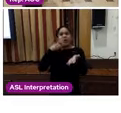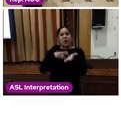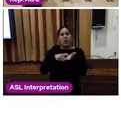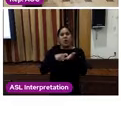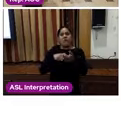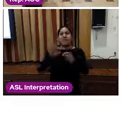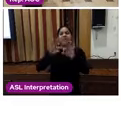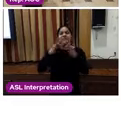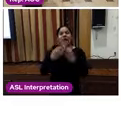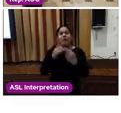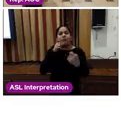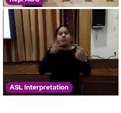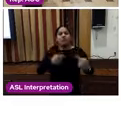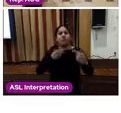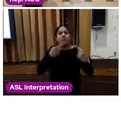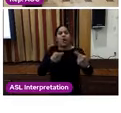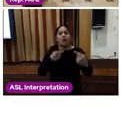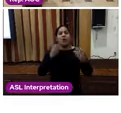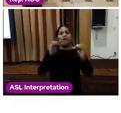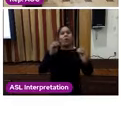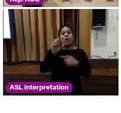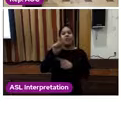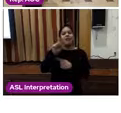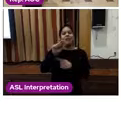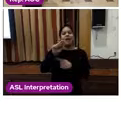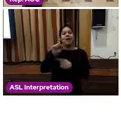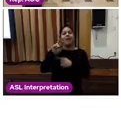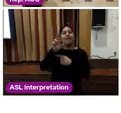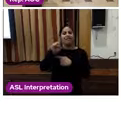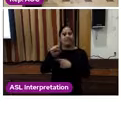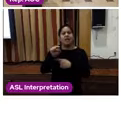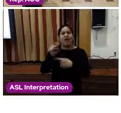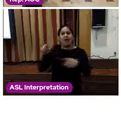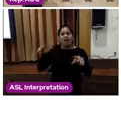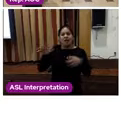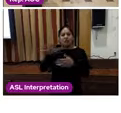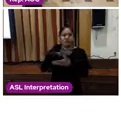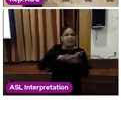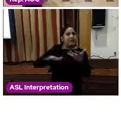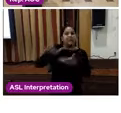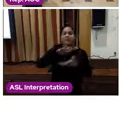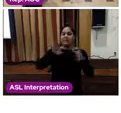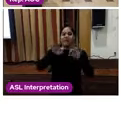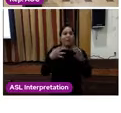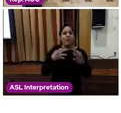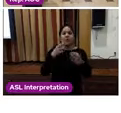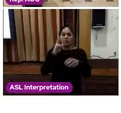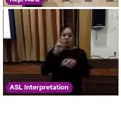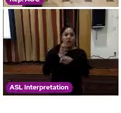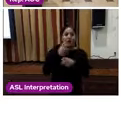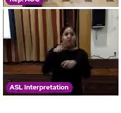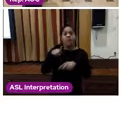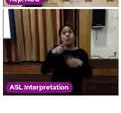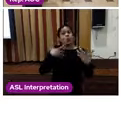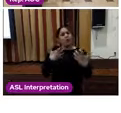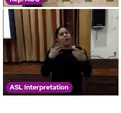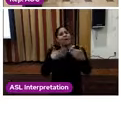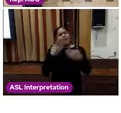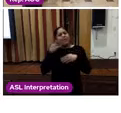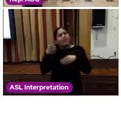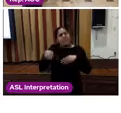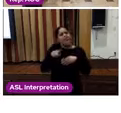mixed status families would have a harder time getting assistance. And so we're working on legislation to make folks' lives easier in that